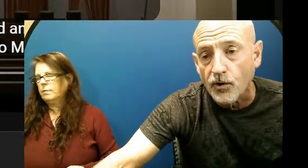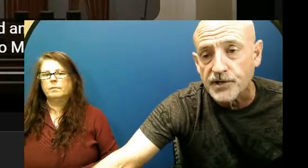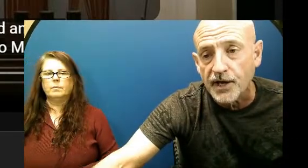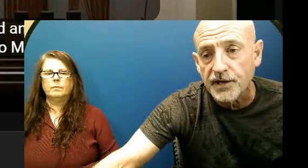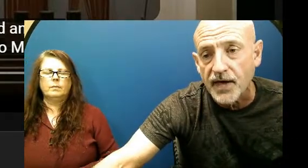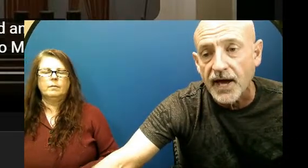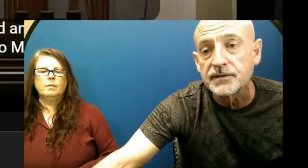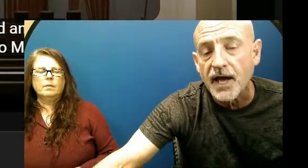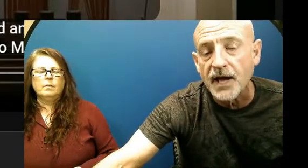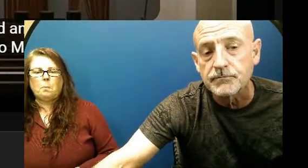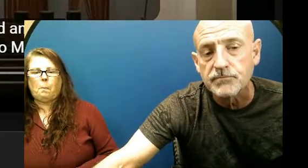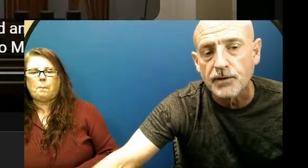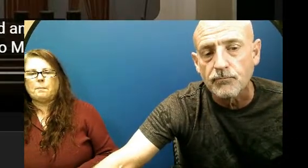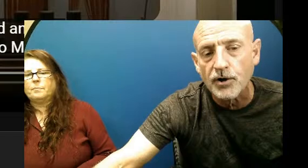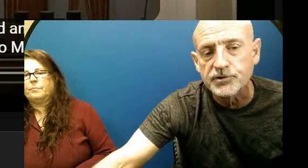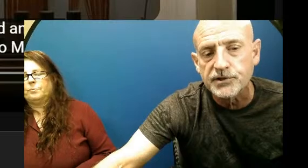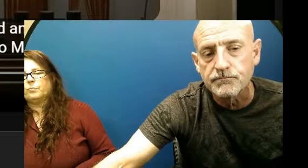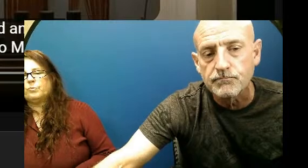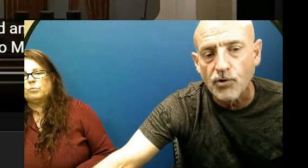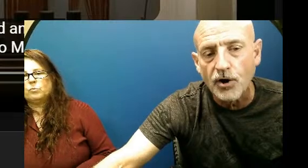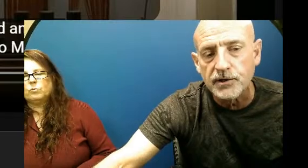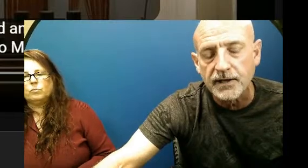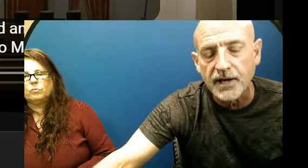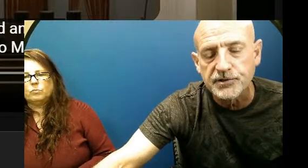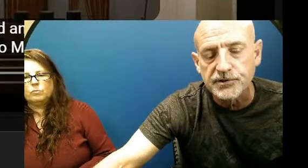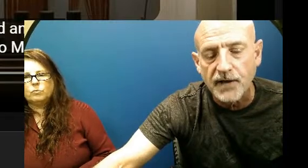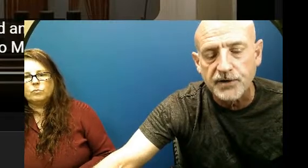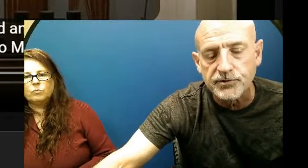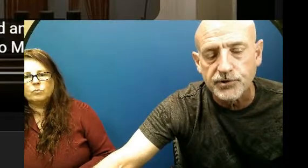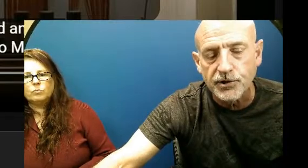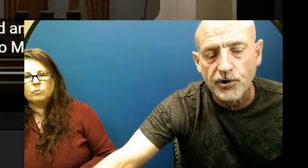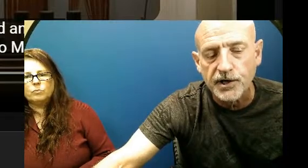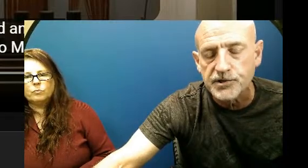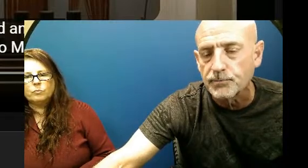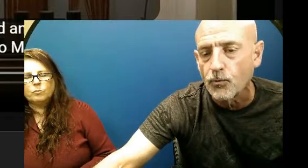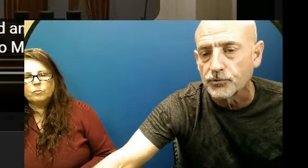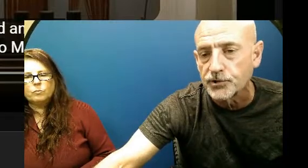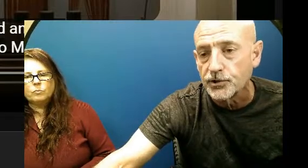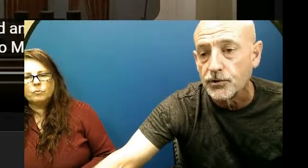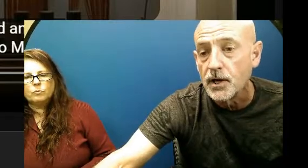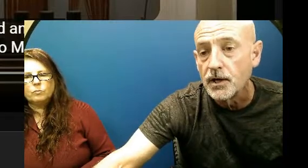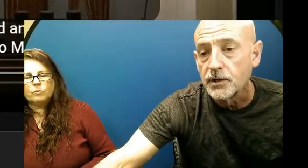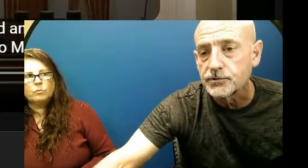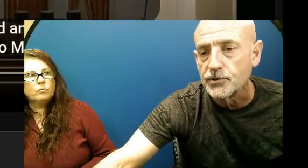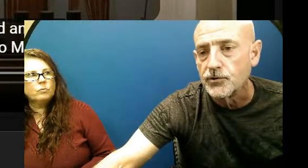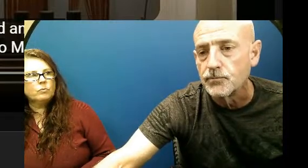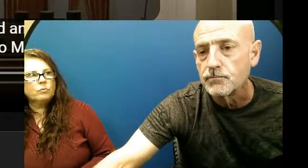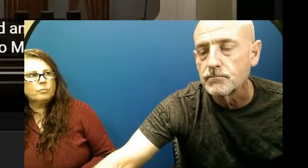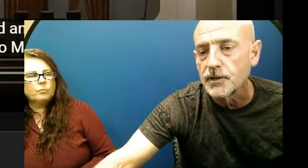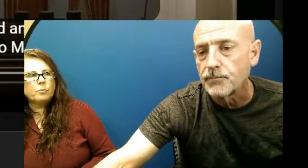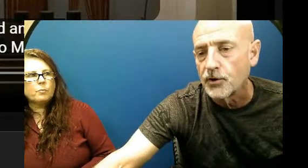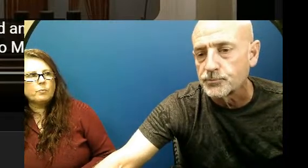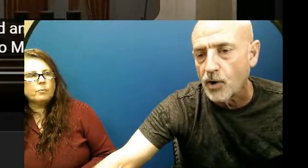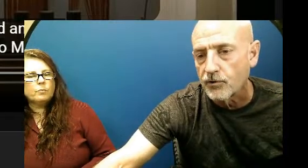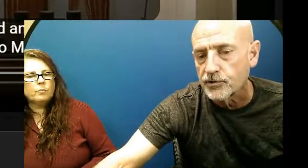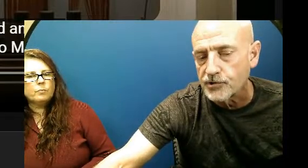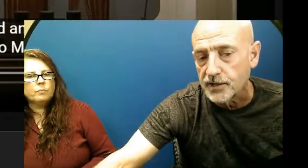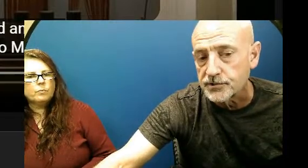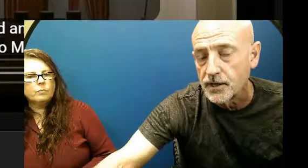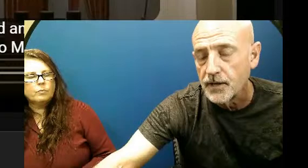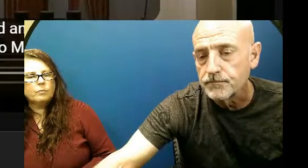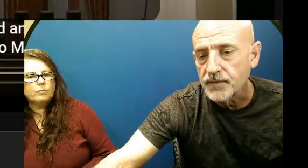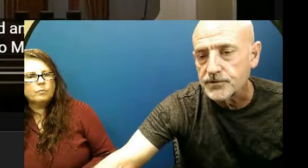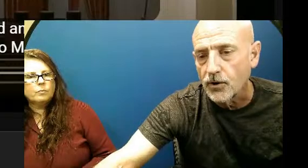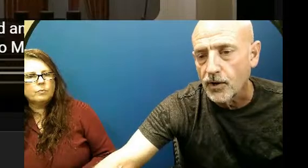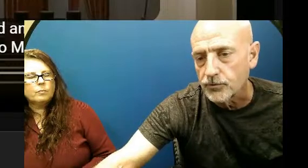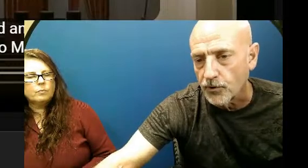Supreme Court said that broad allegations of national security simply won't do to impose prior